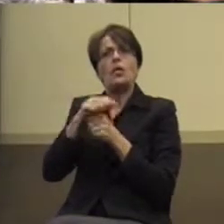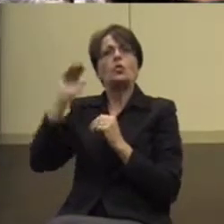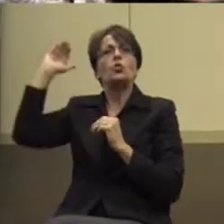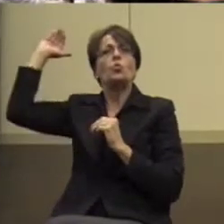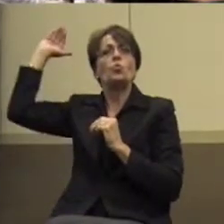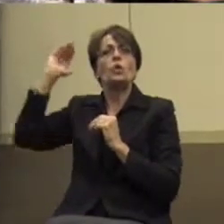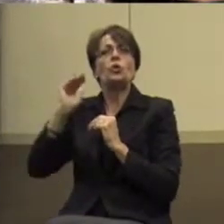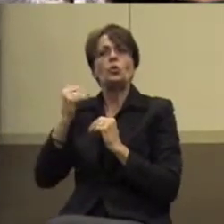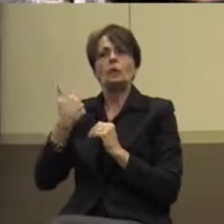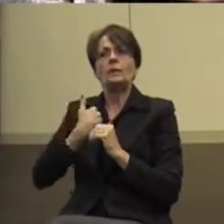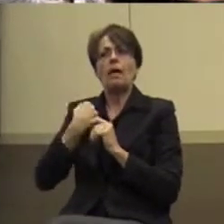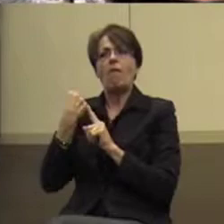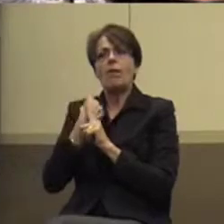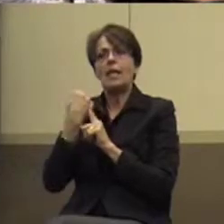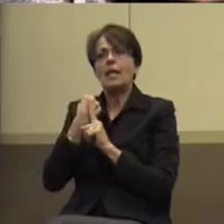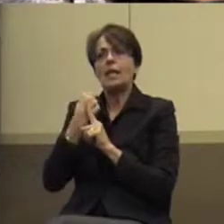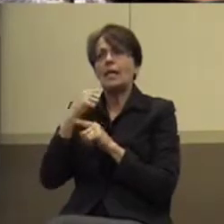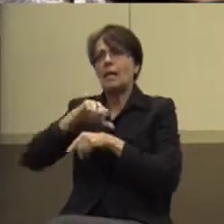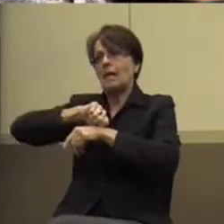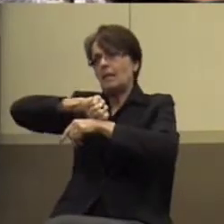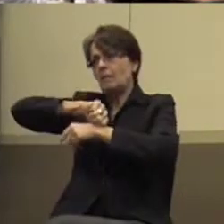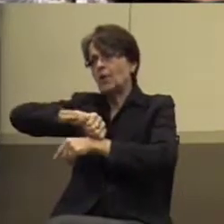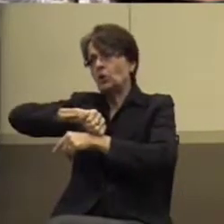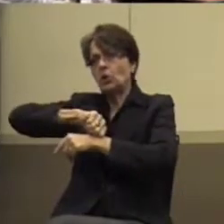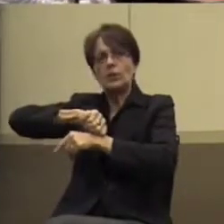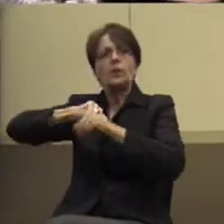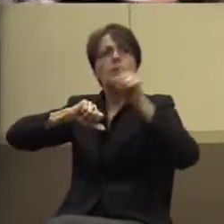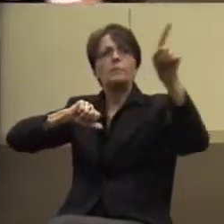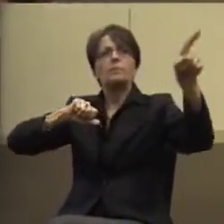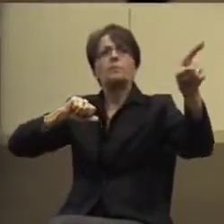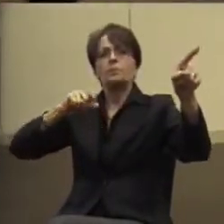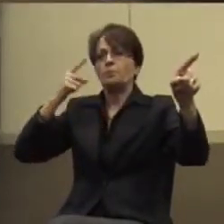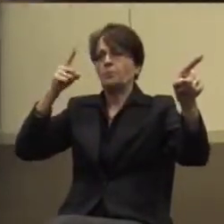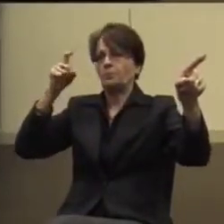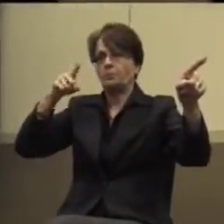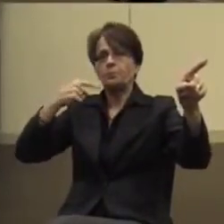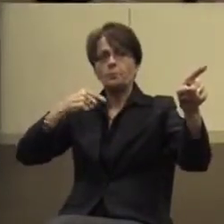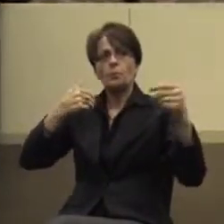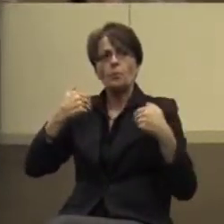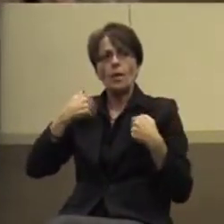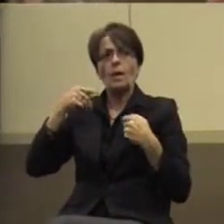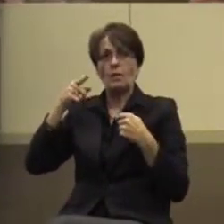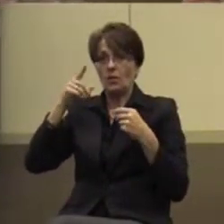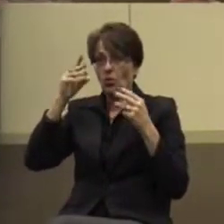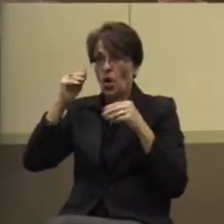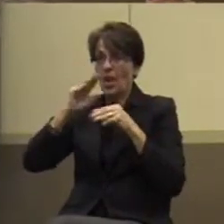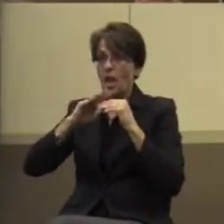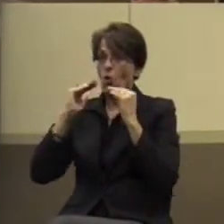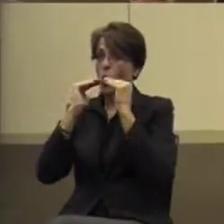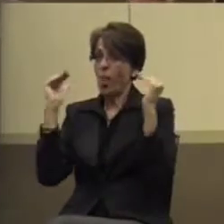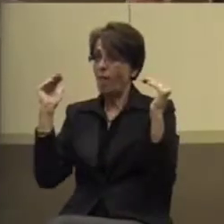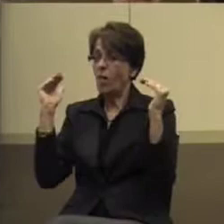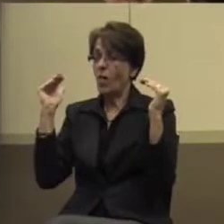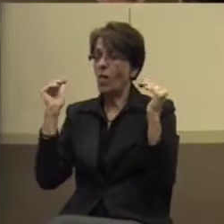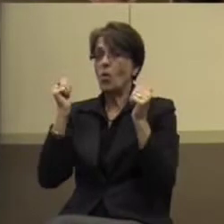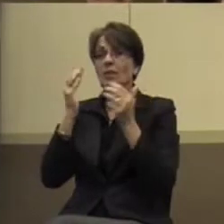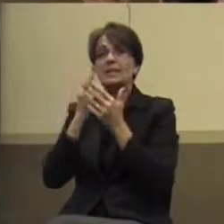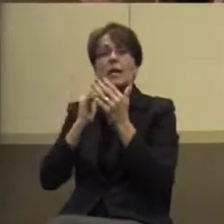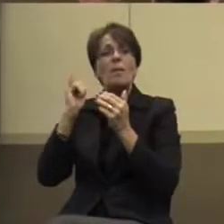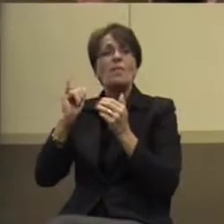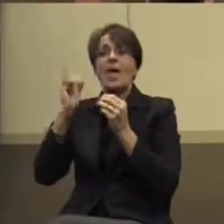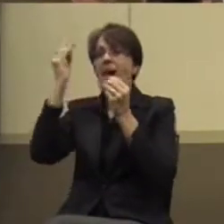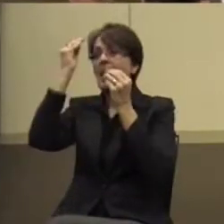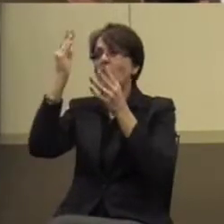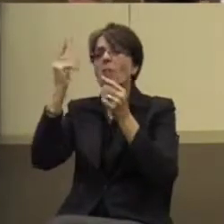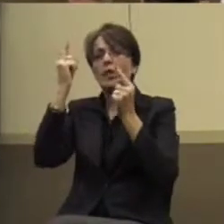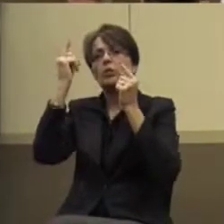to reduce the self-hitting and pinching? One of the questions that we had was, is she being taught at her level, or is some of this information